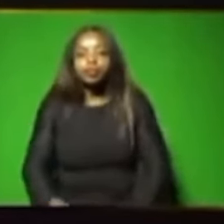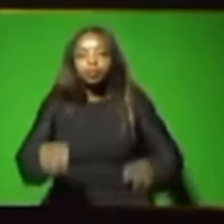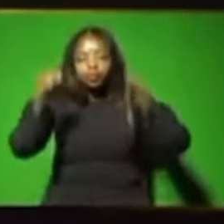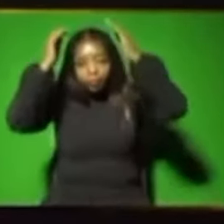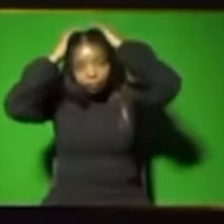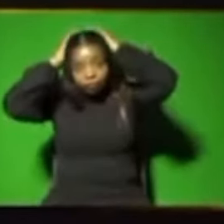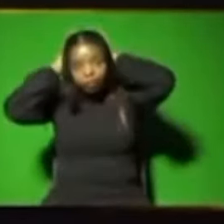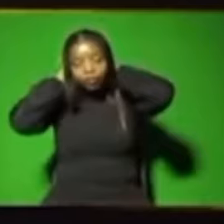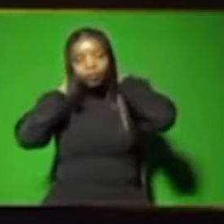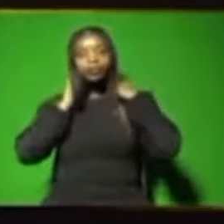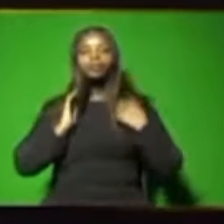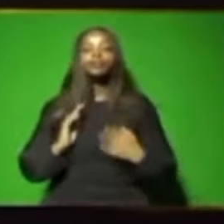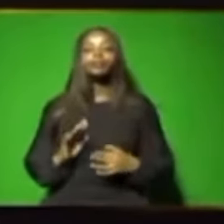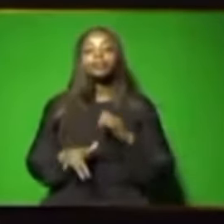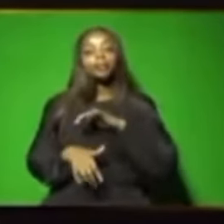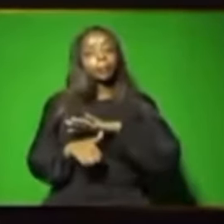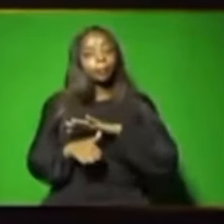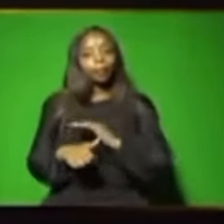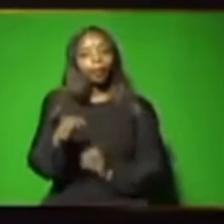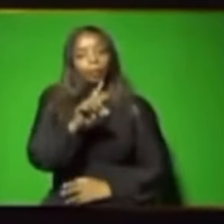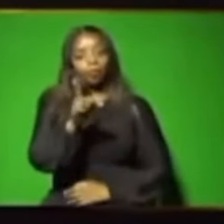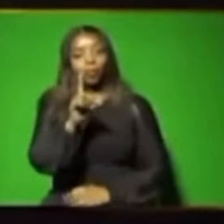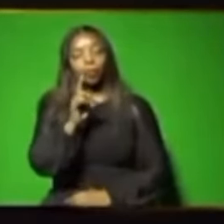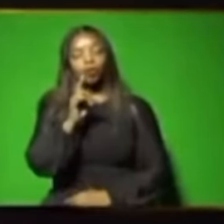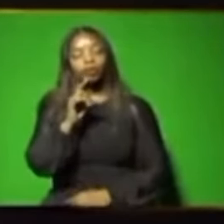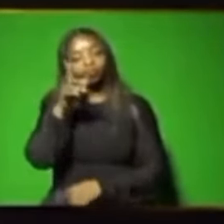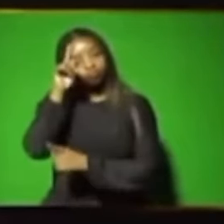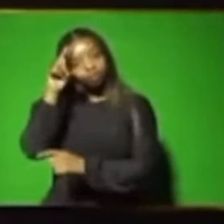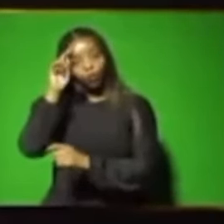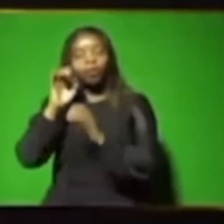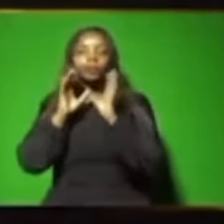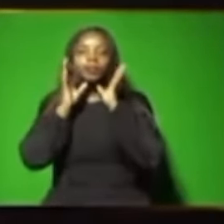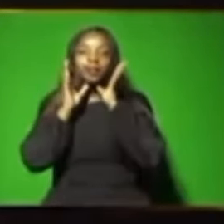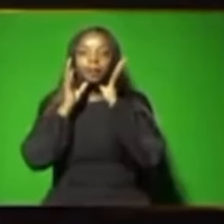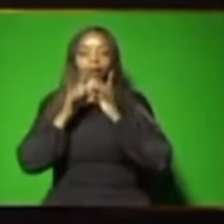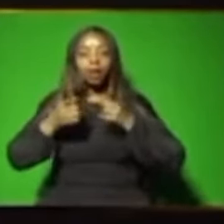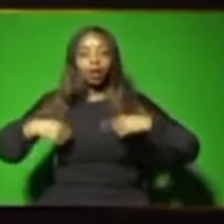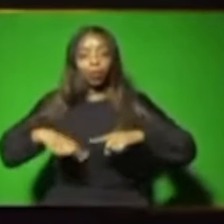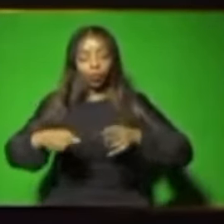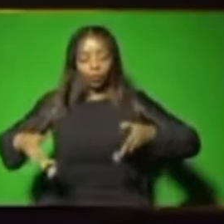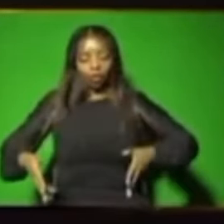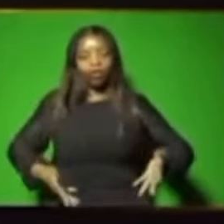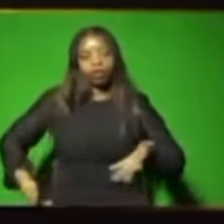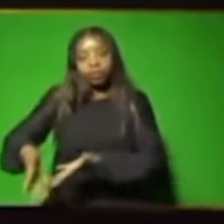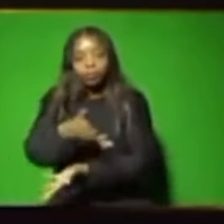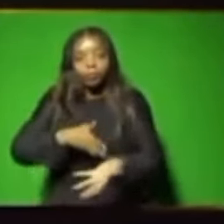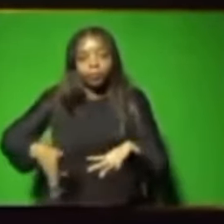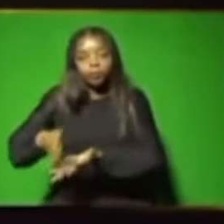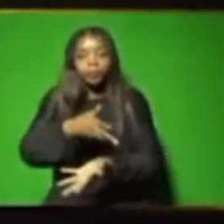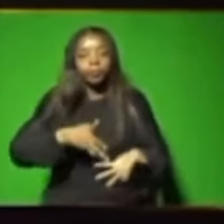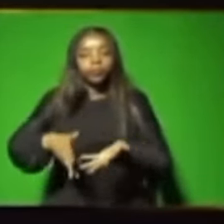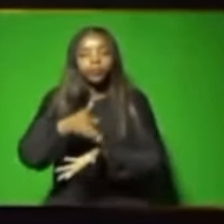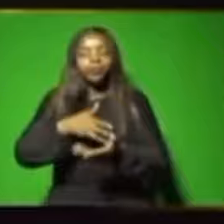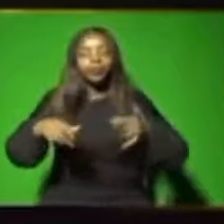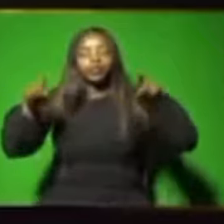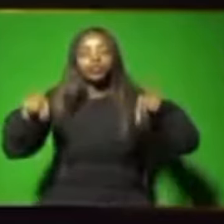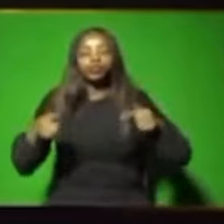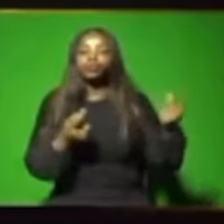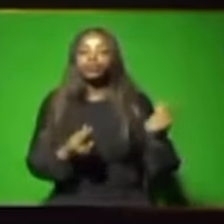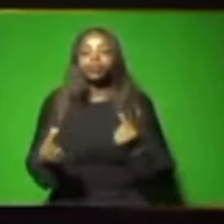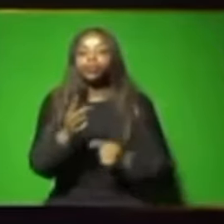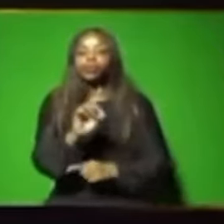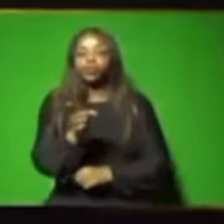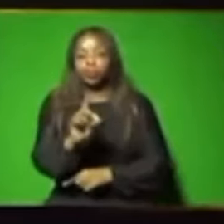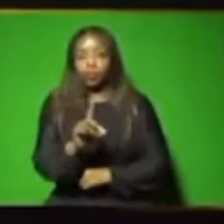important, Honourable Malema, that as we debate, we should play the ball